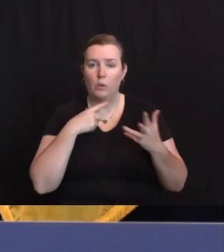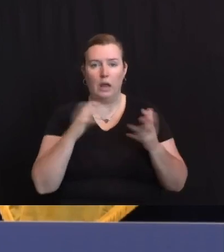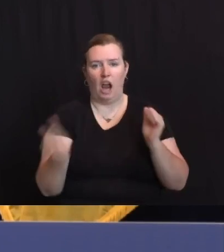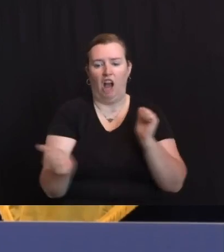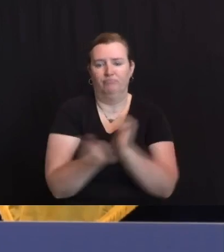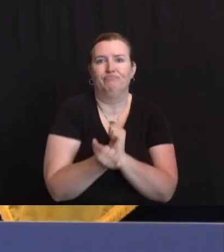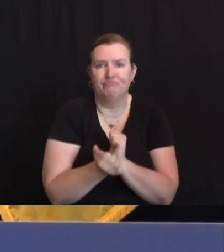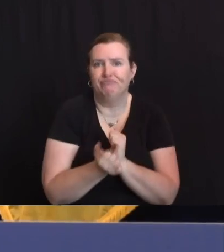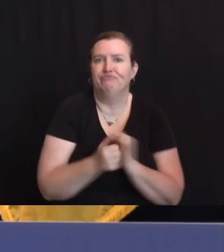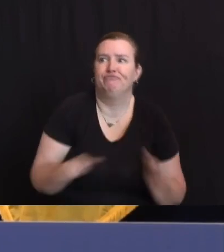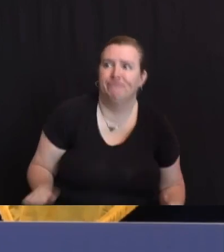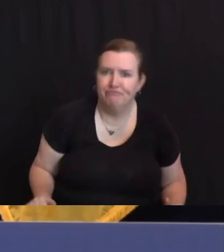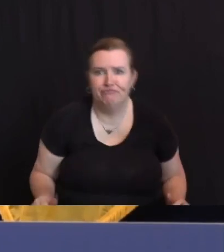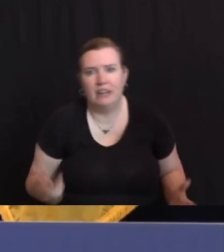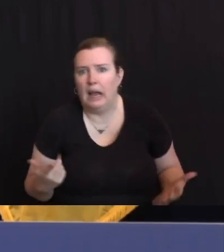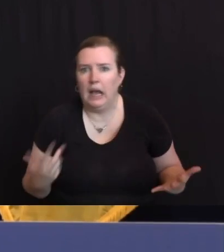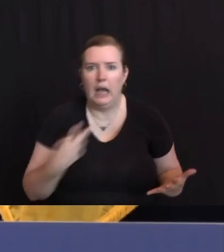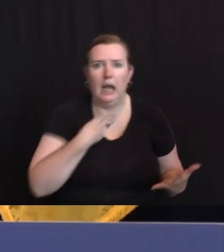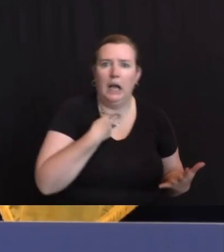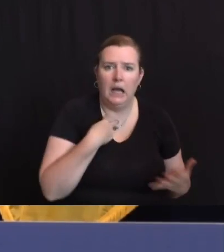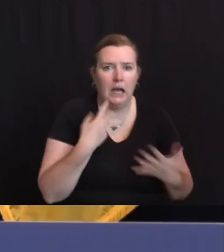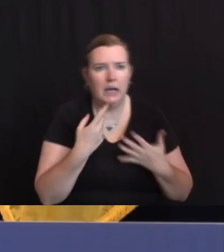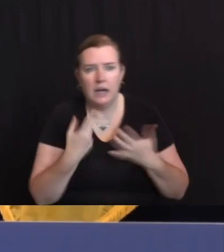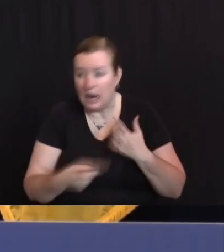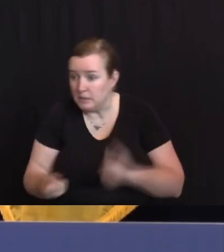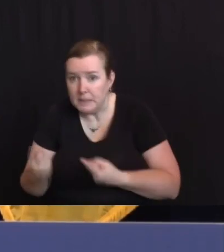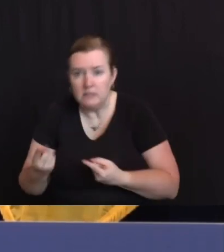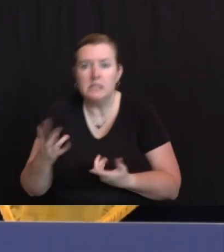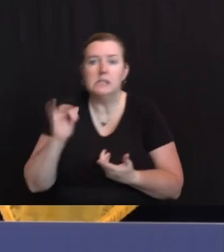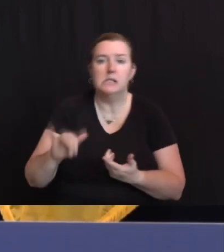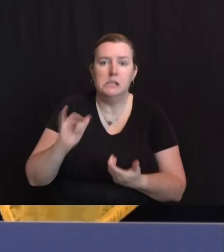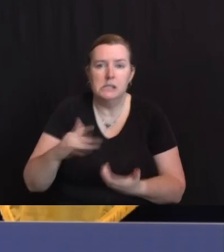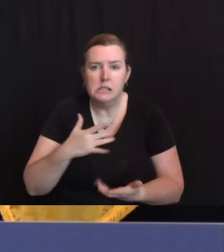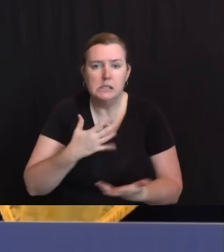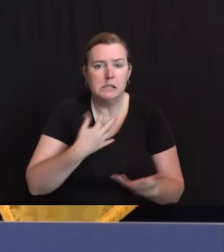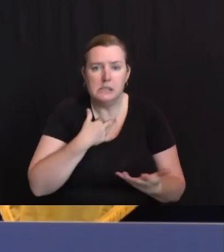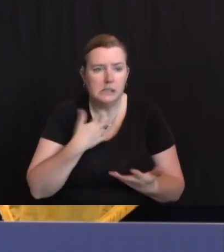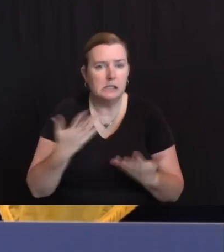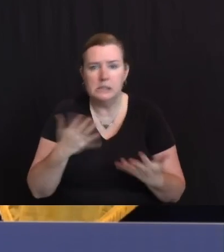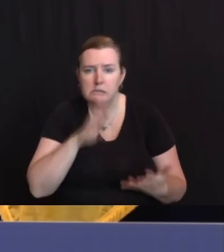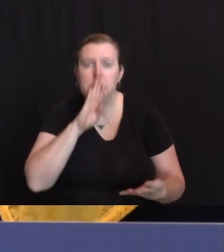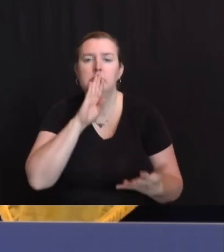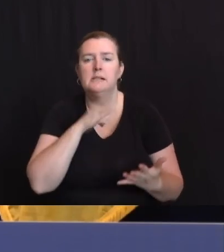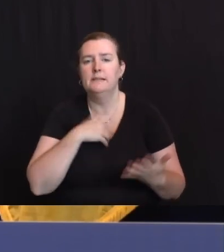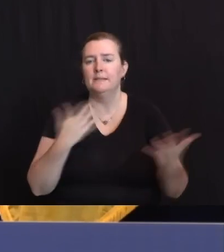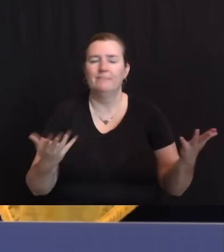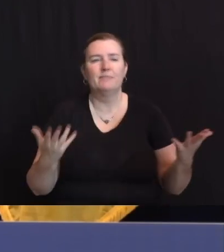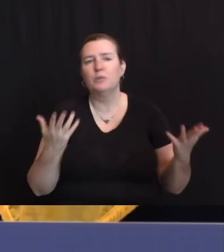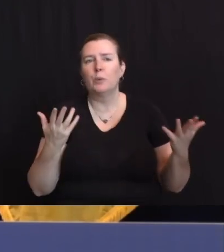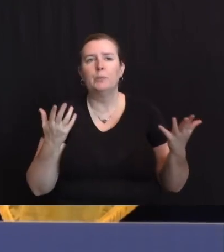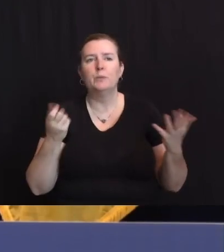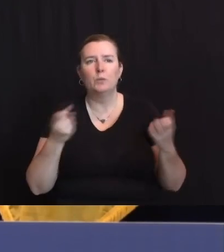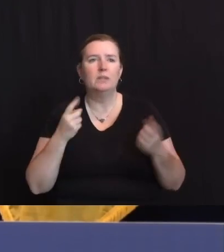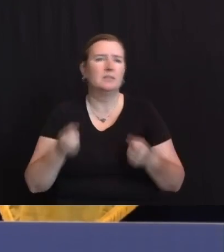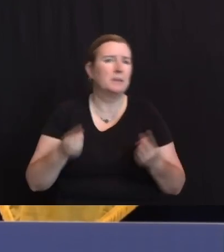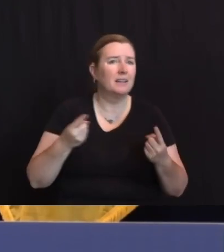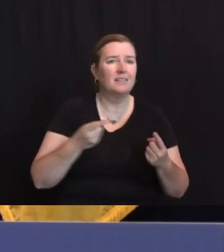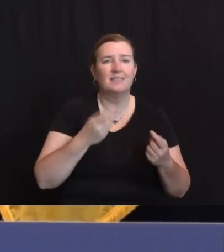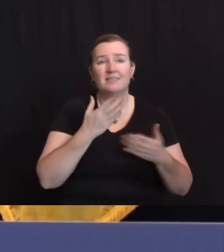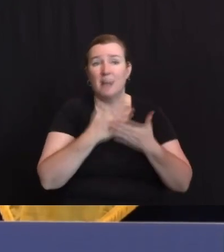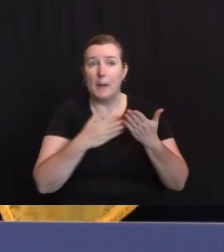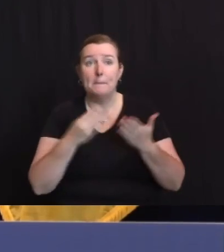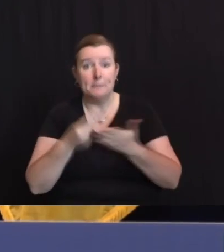you haven't spent the money you've already got. Well, there's a reason for that. Either we have spent it or we've already earmarked it and it's